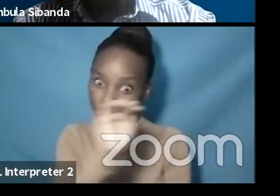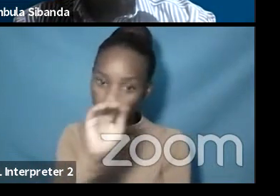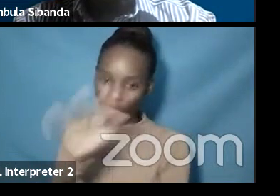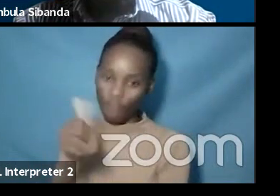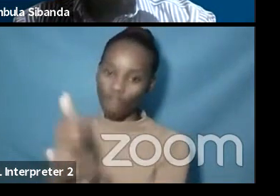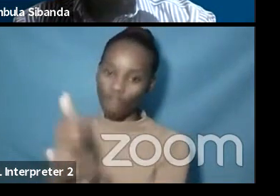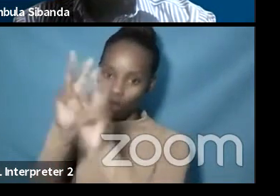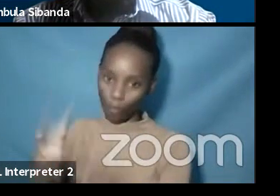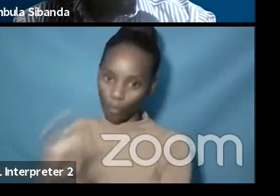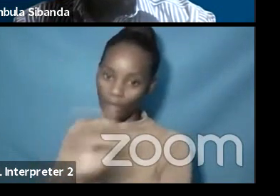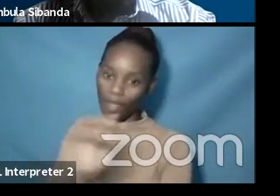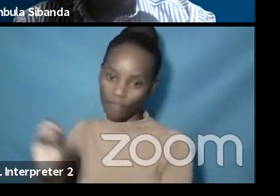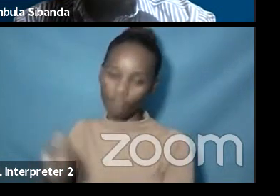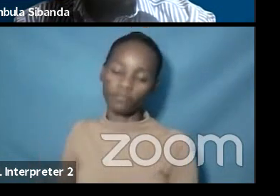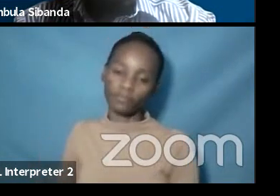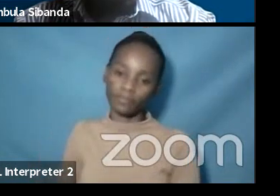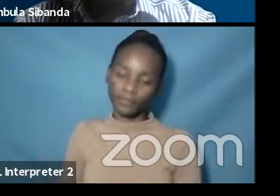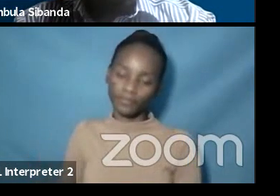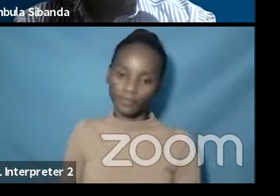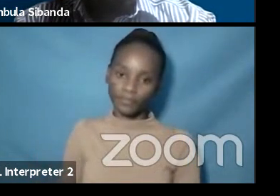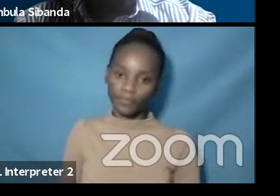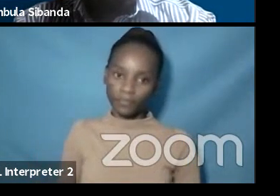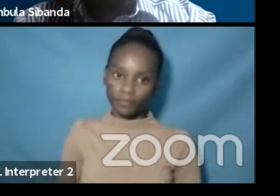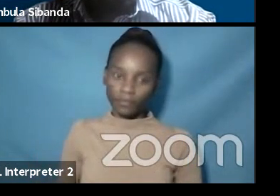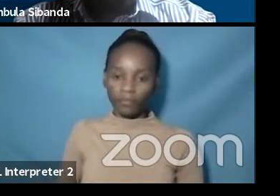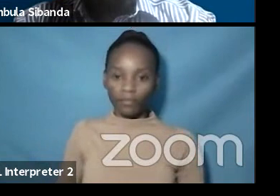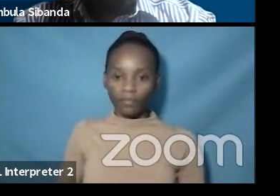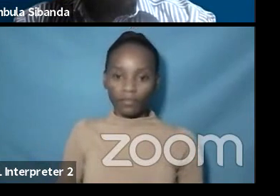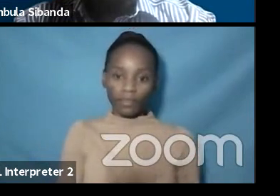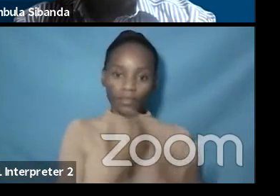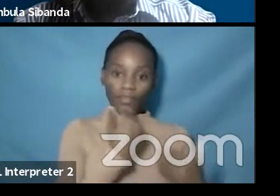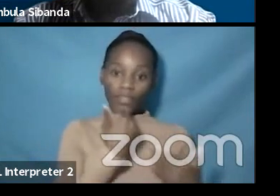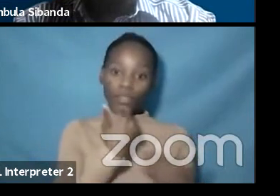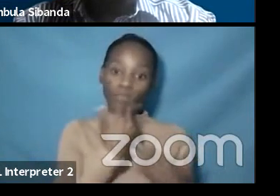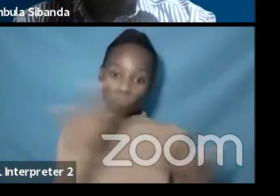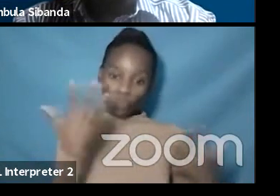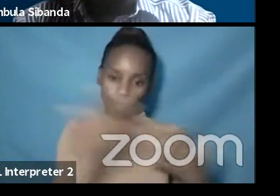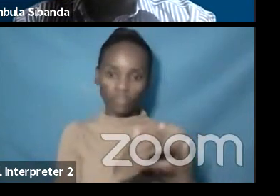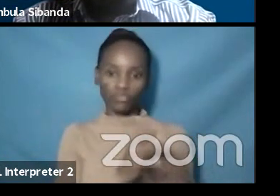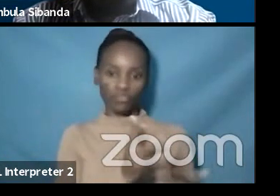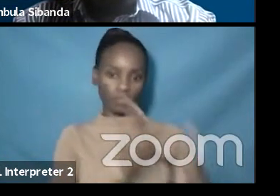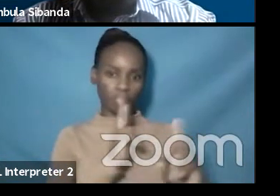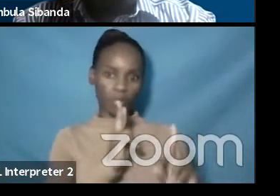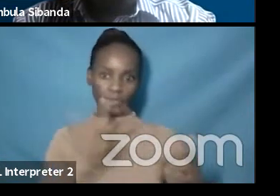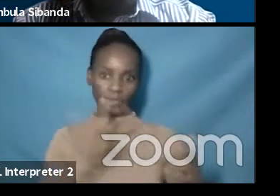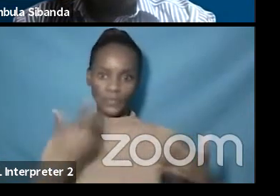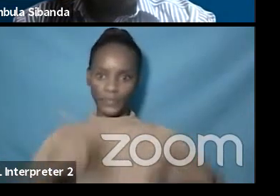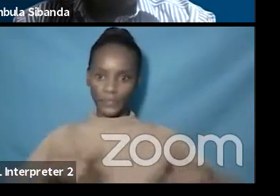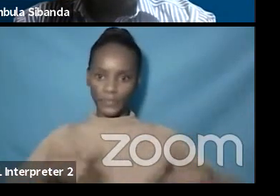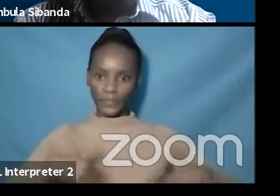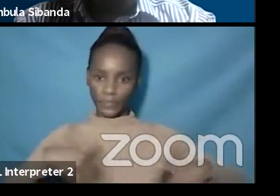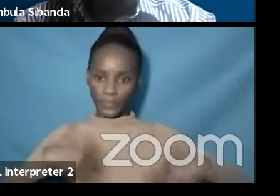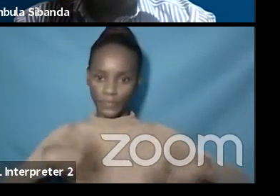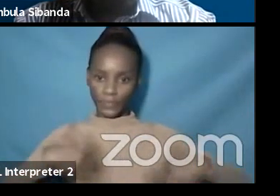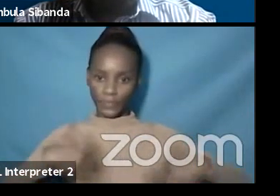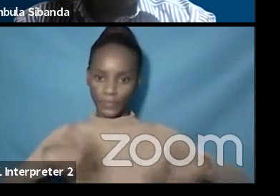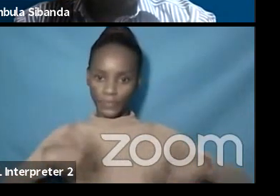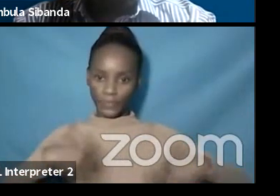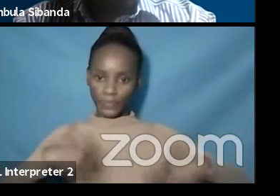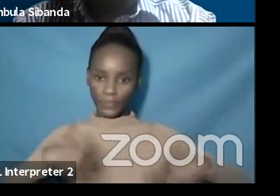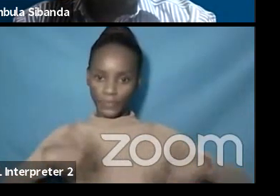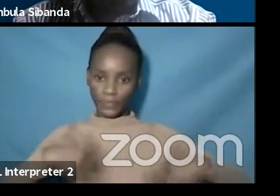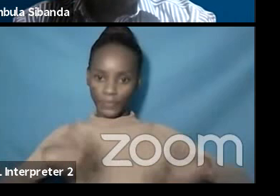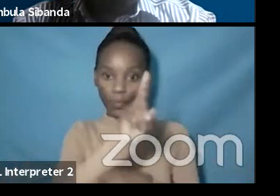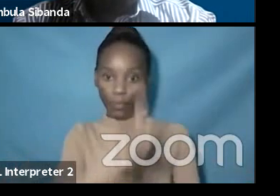Thank you very much for such a comprehensive response. Can we also deal with a question which says,